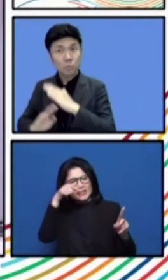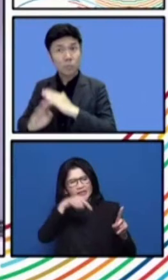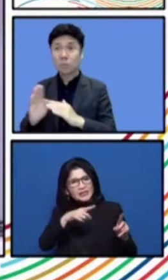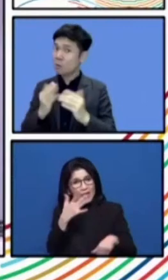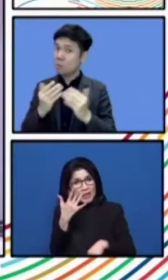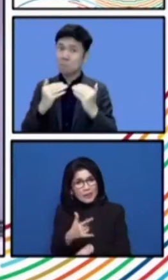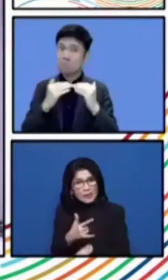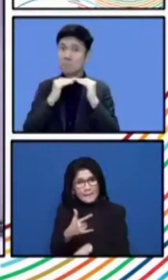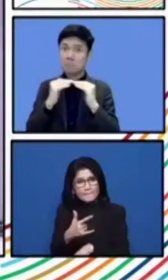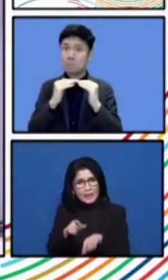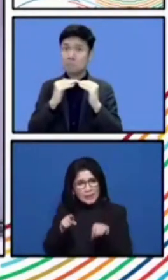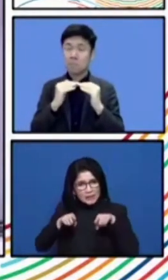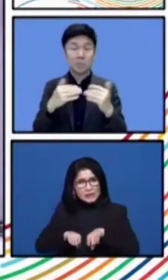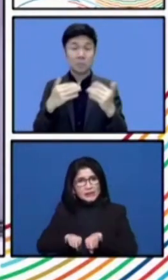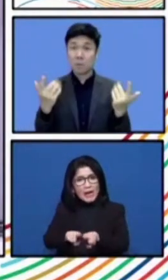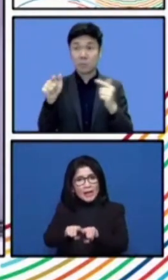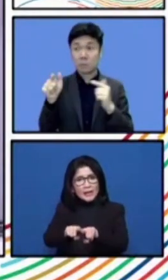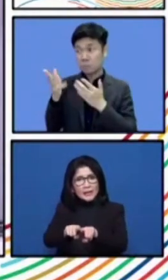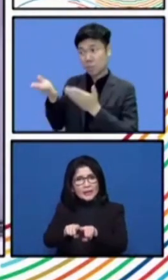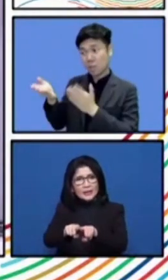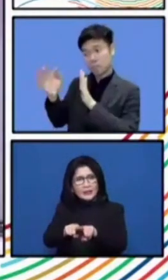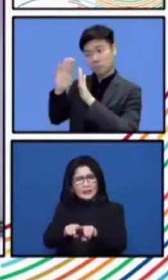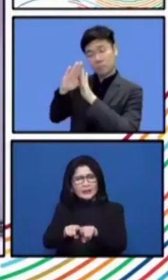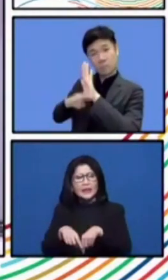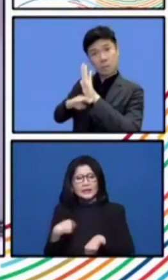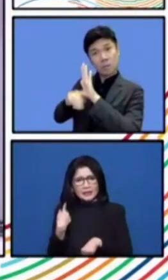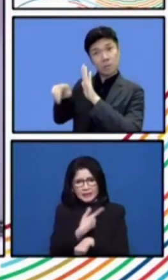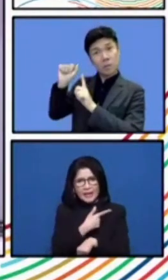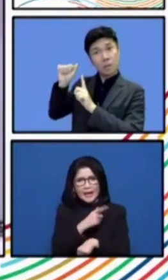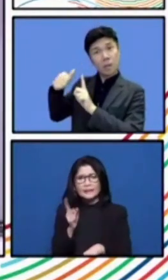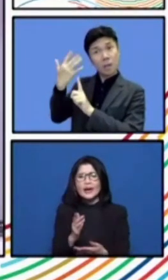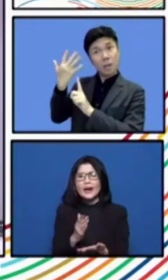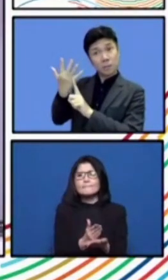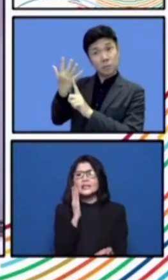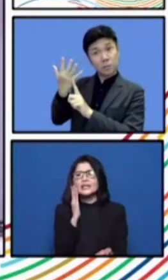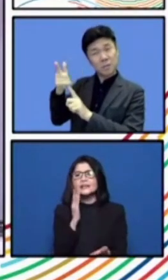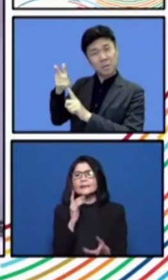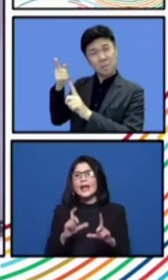principle of sdg is to leave no one behind